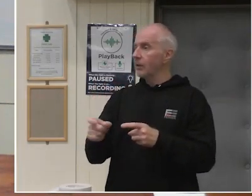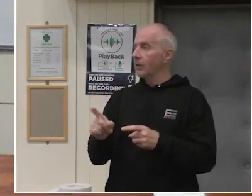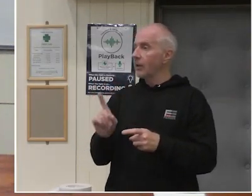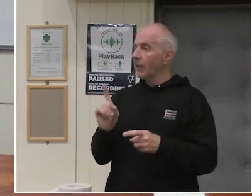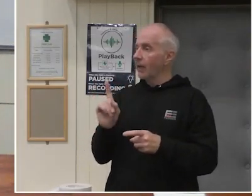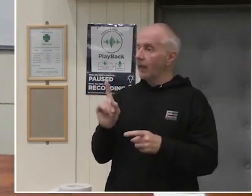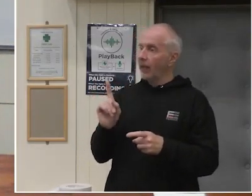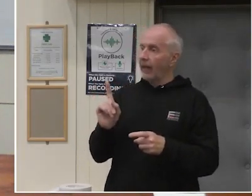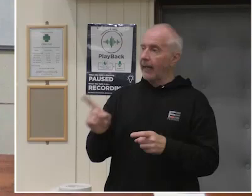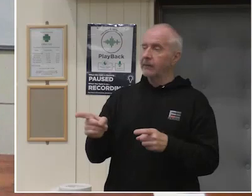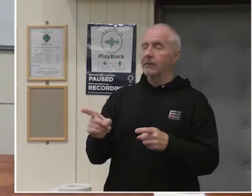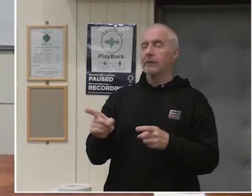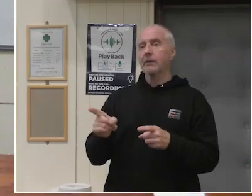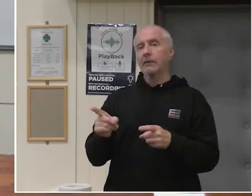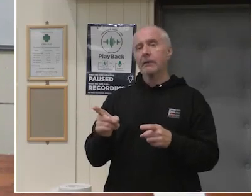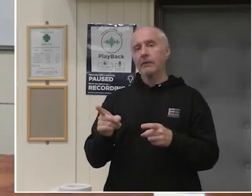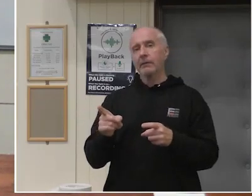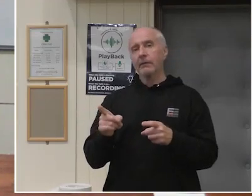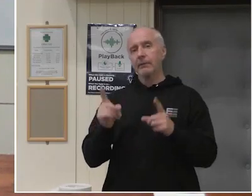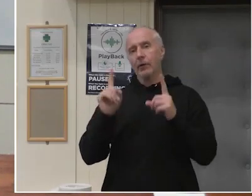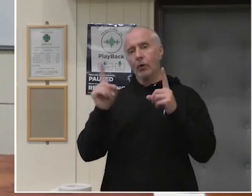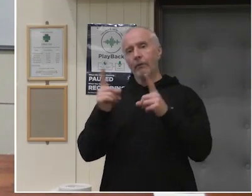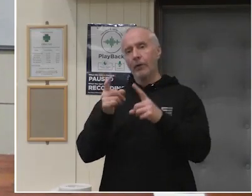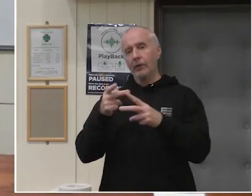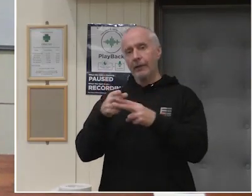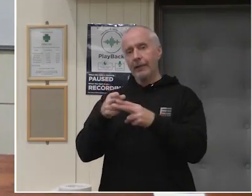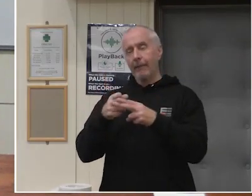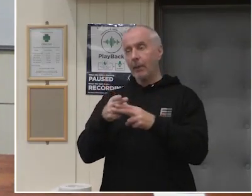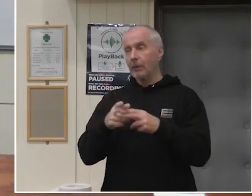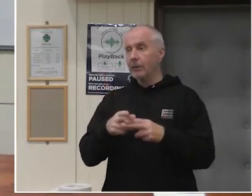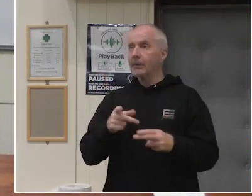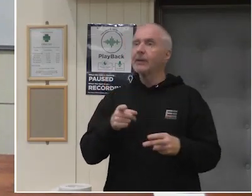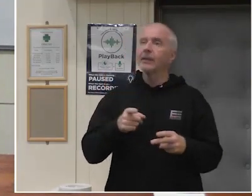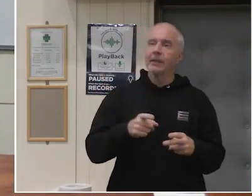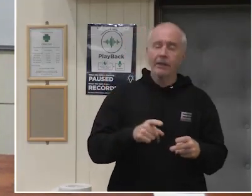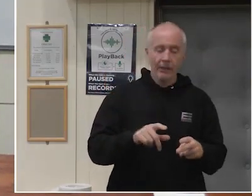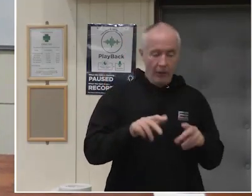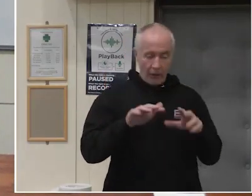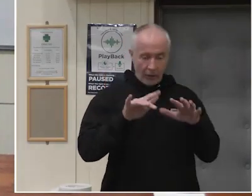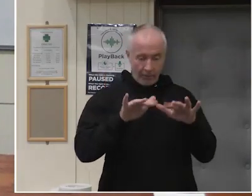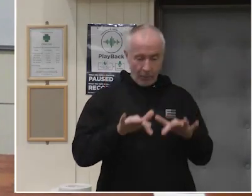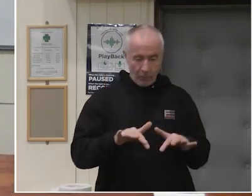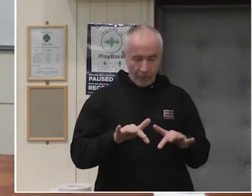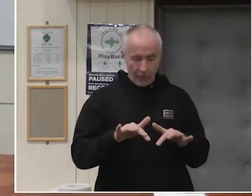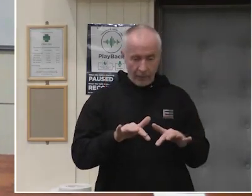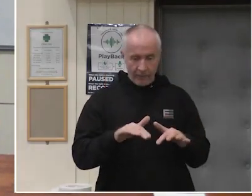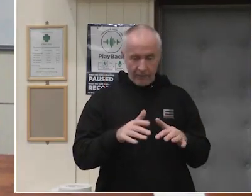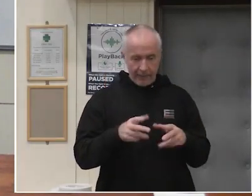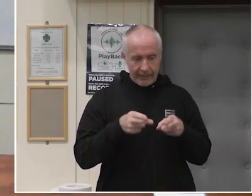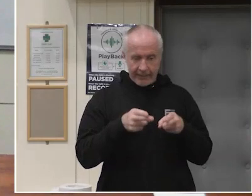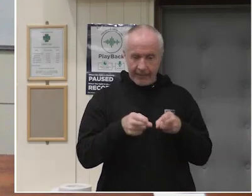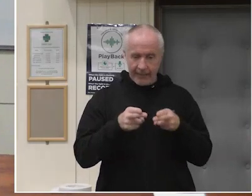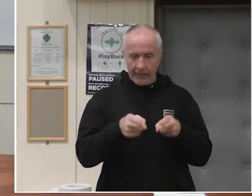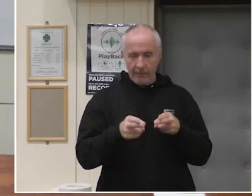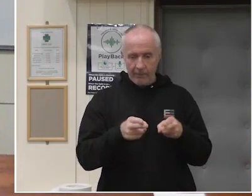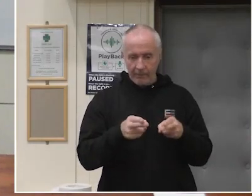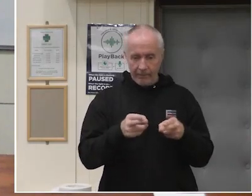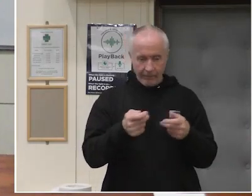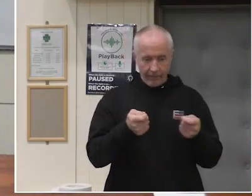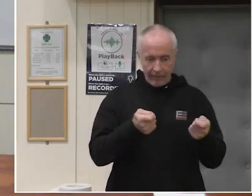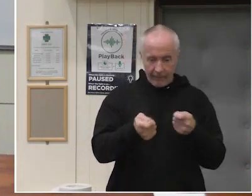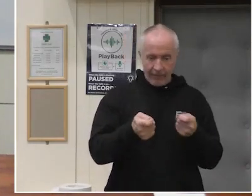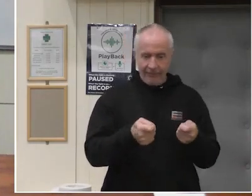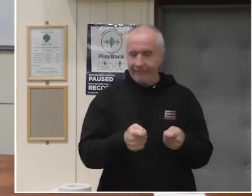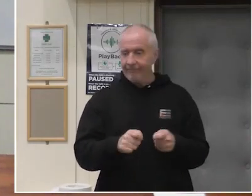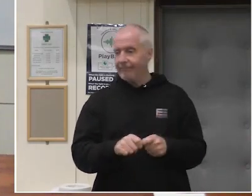systems administrator. And I know for a fact, computers do not do what they are told. They are so easily